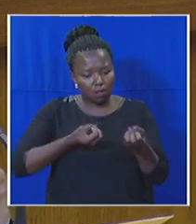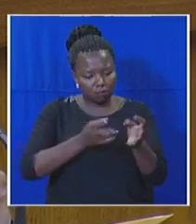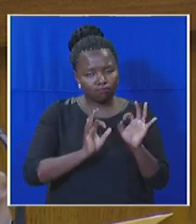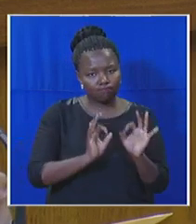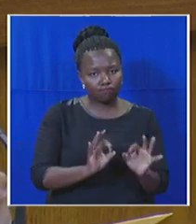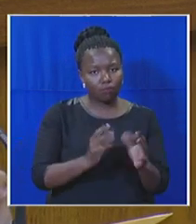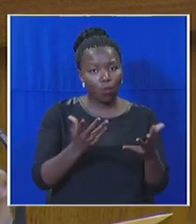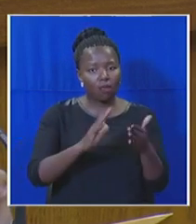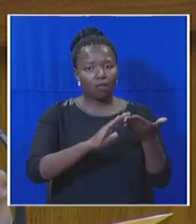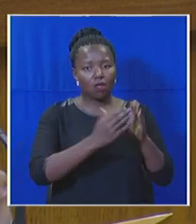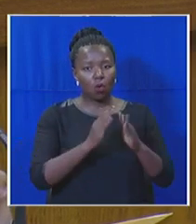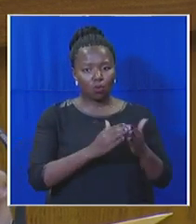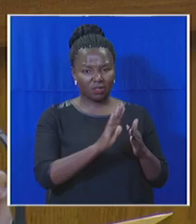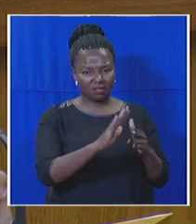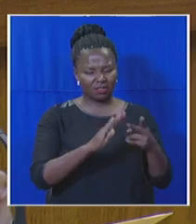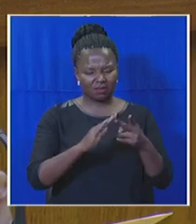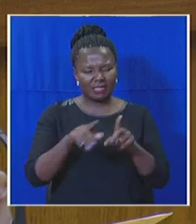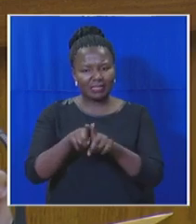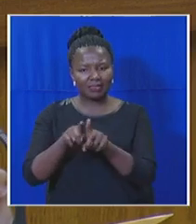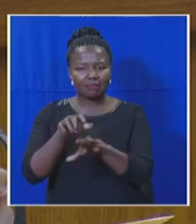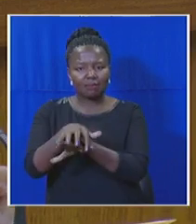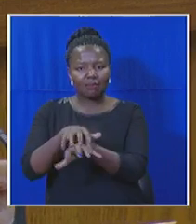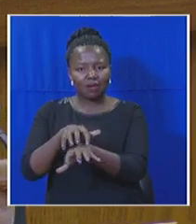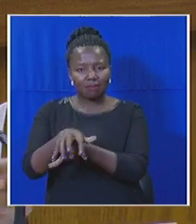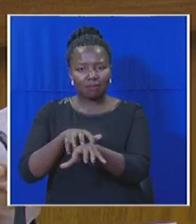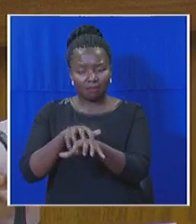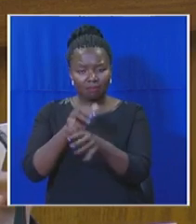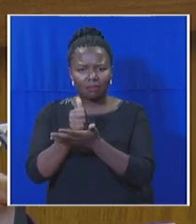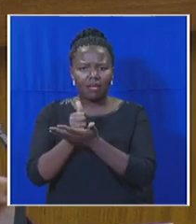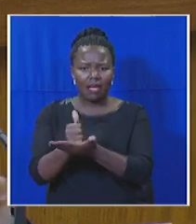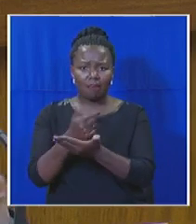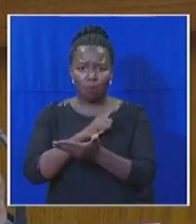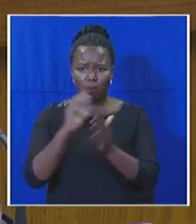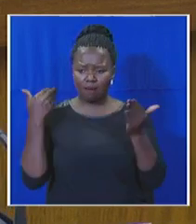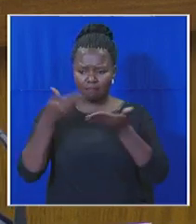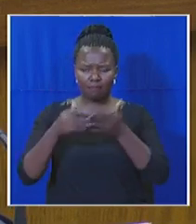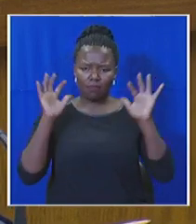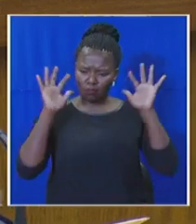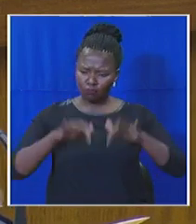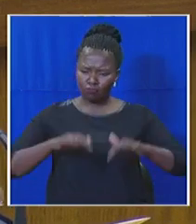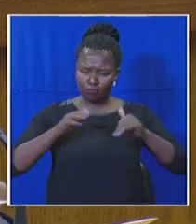farmers in the provinces to address the impact of the drought.